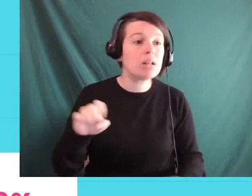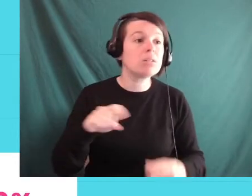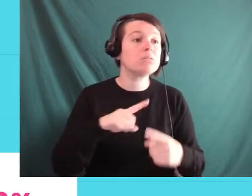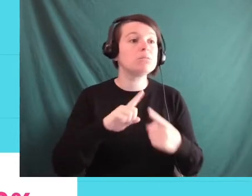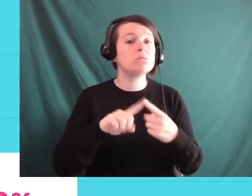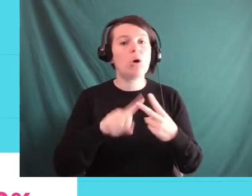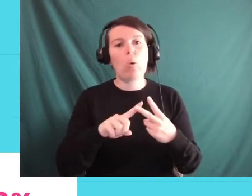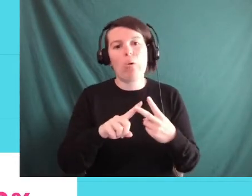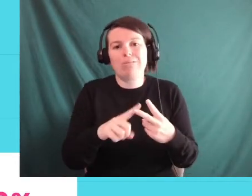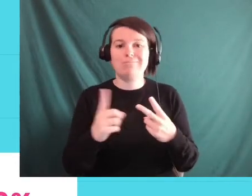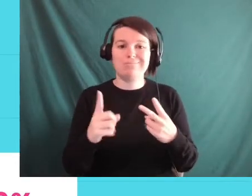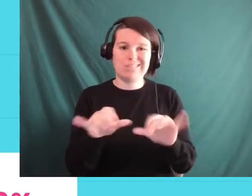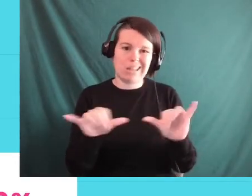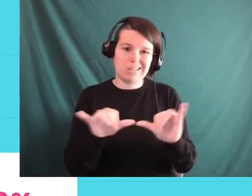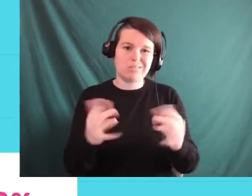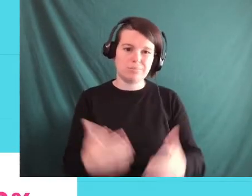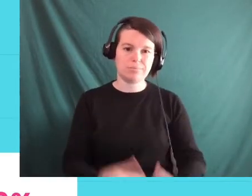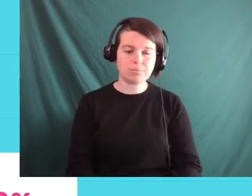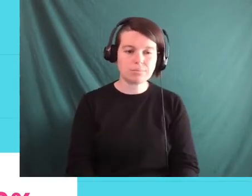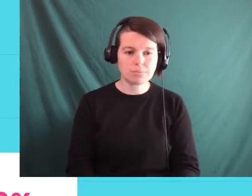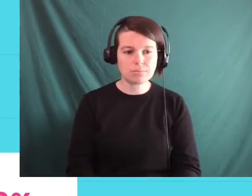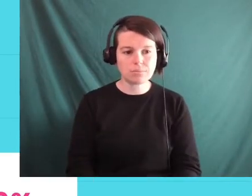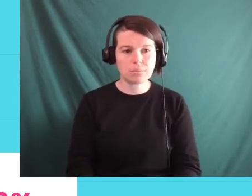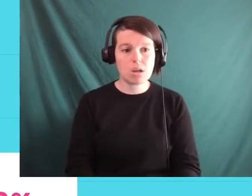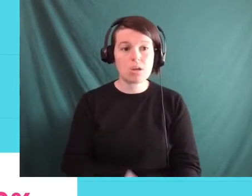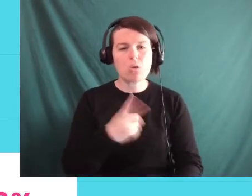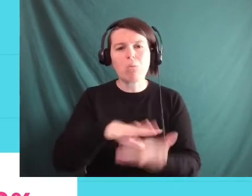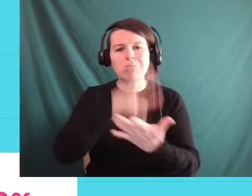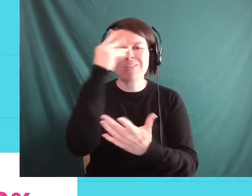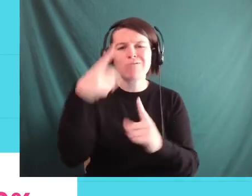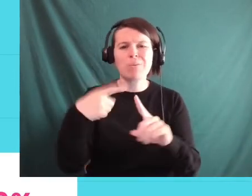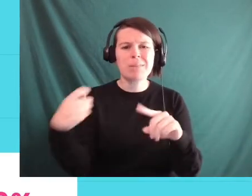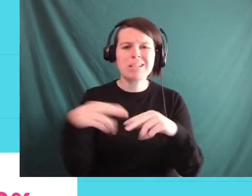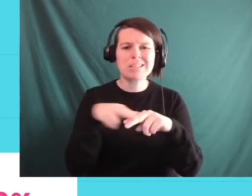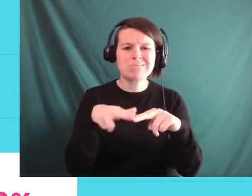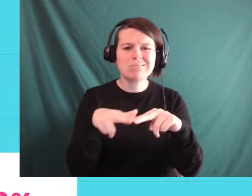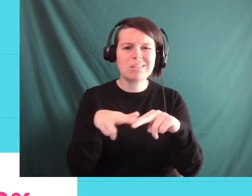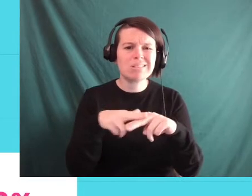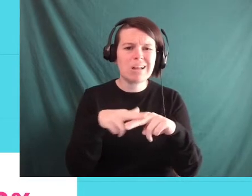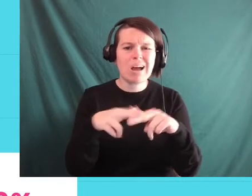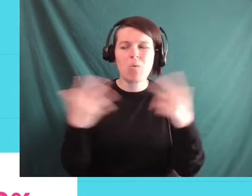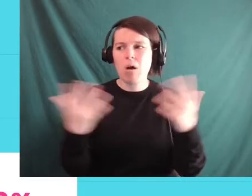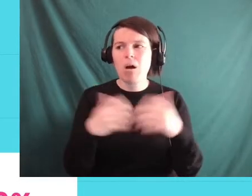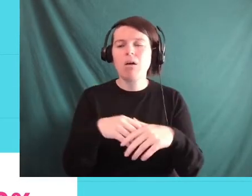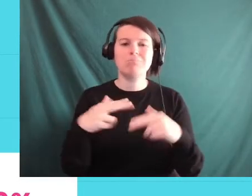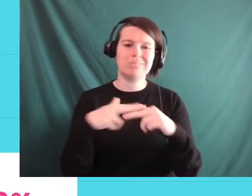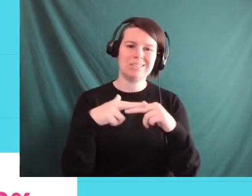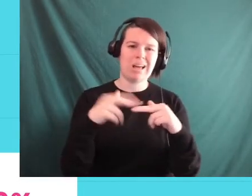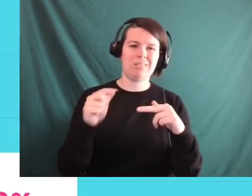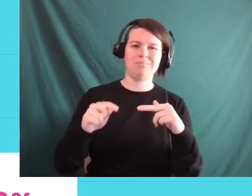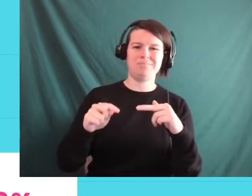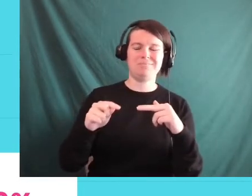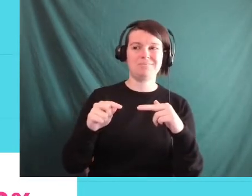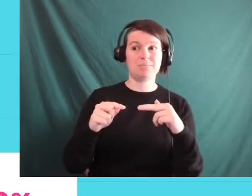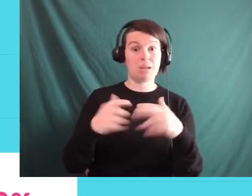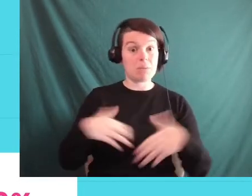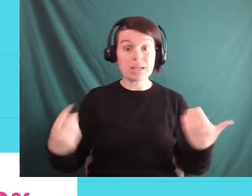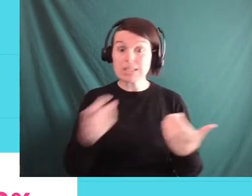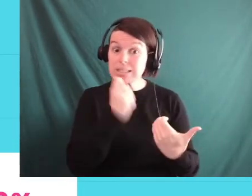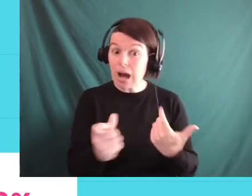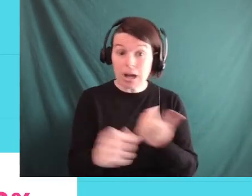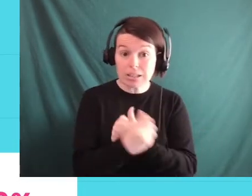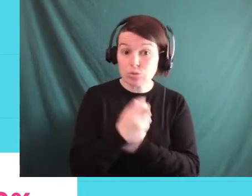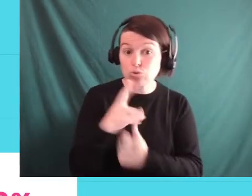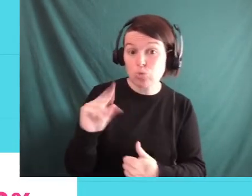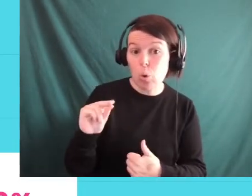size that it is. So the main takeaway here that I want you to get is that binding isn't inherently dangerous,